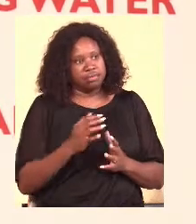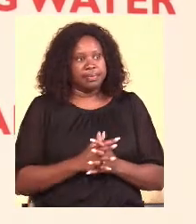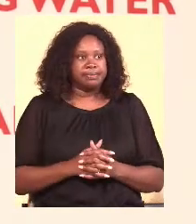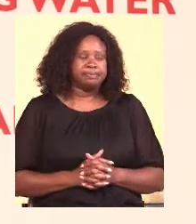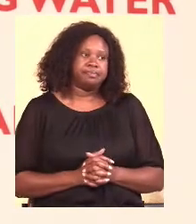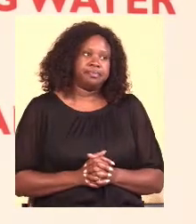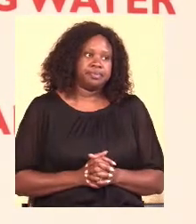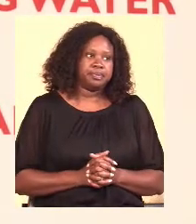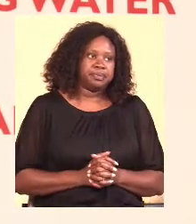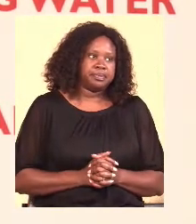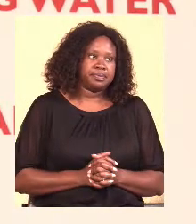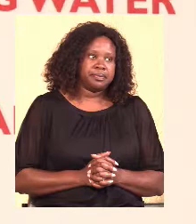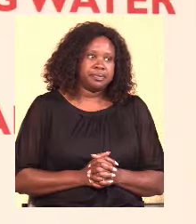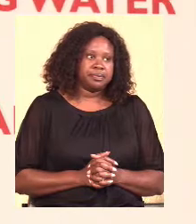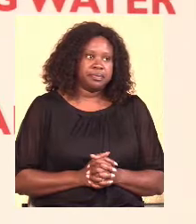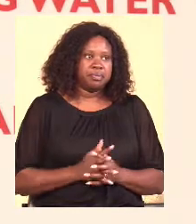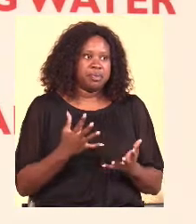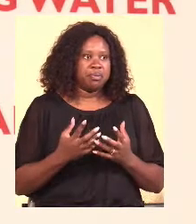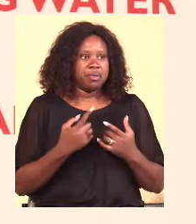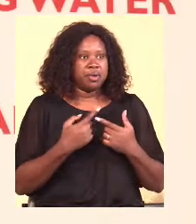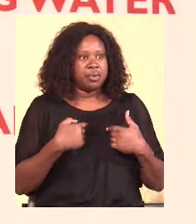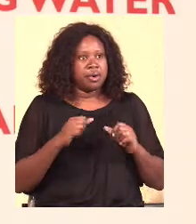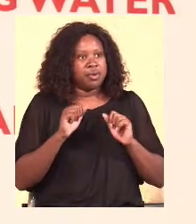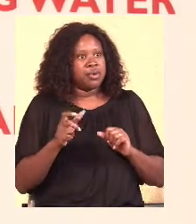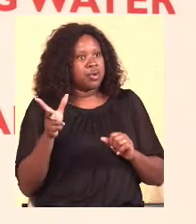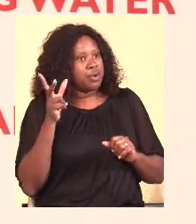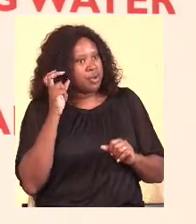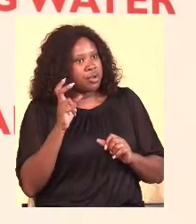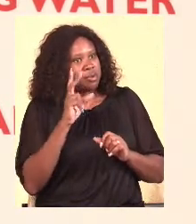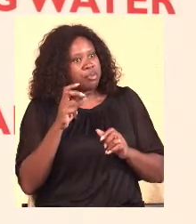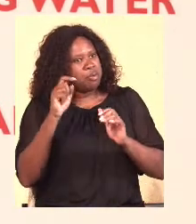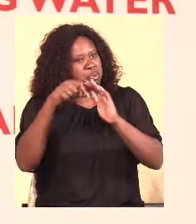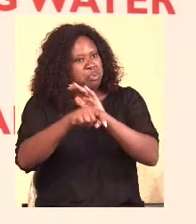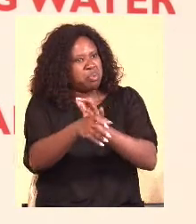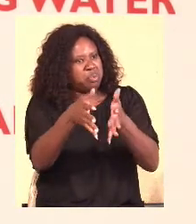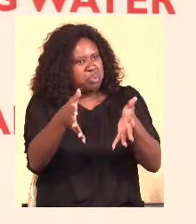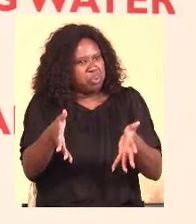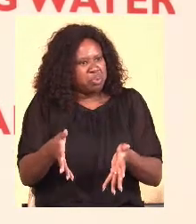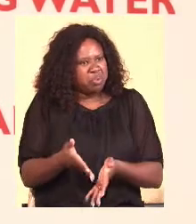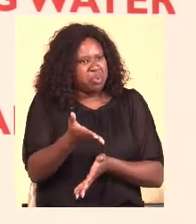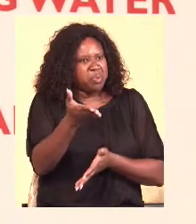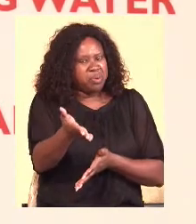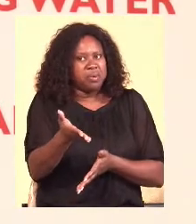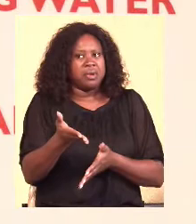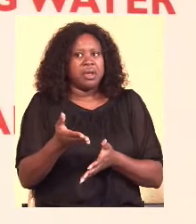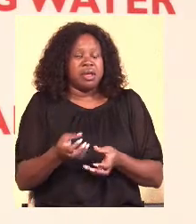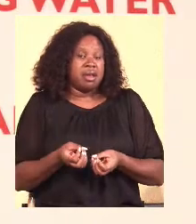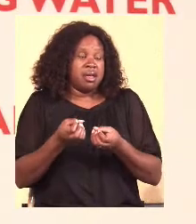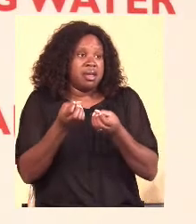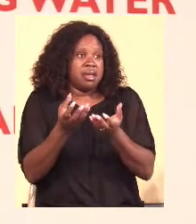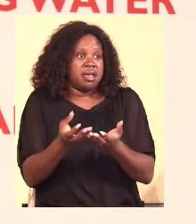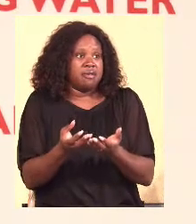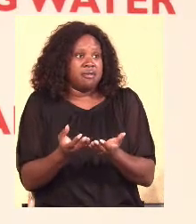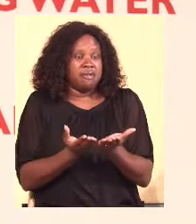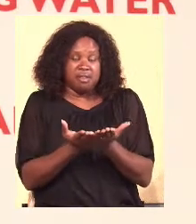Perhaps we could listen to those people that are in those areas and perhaps render the